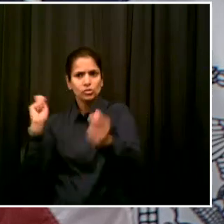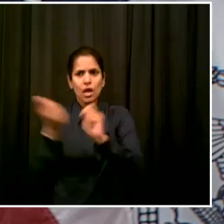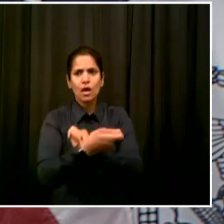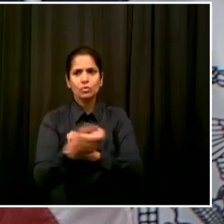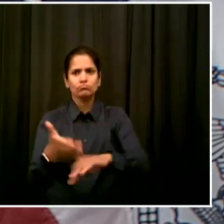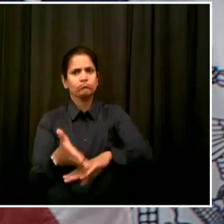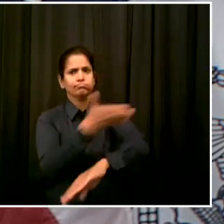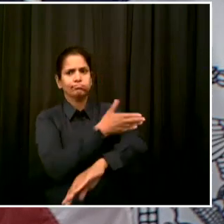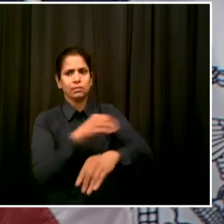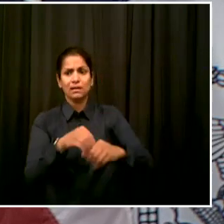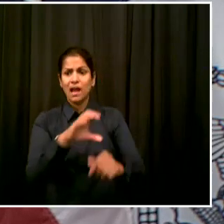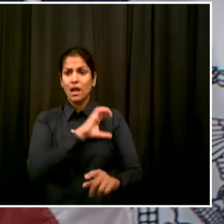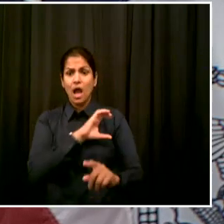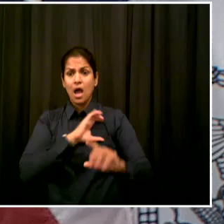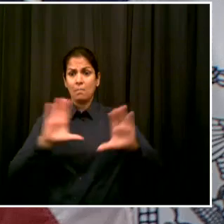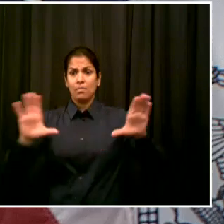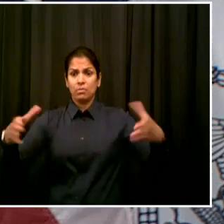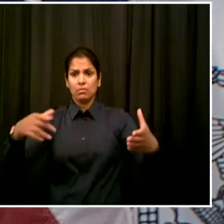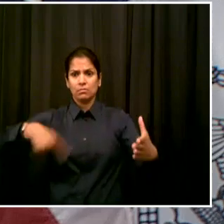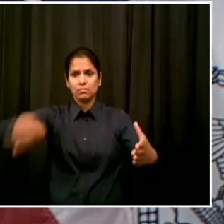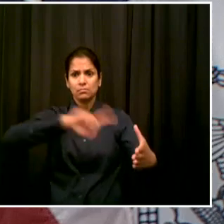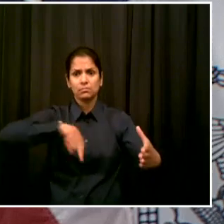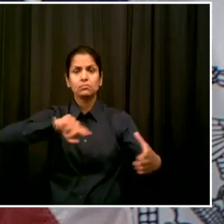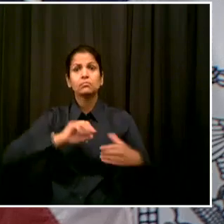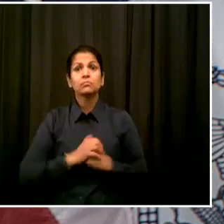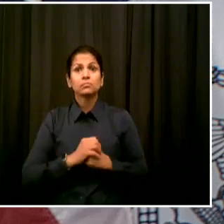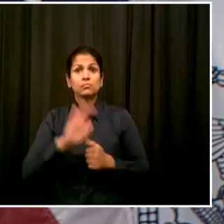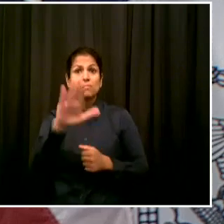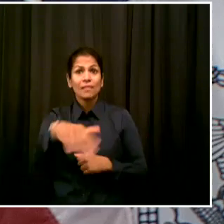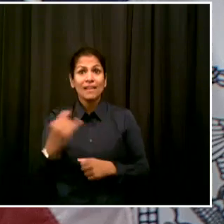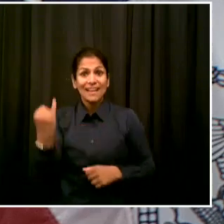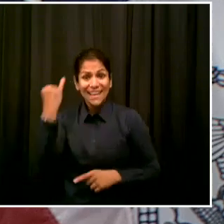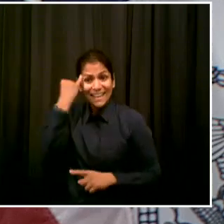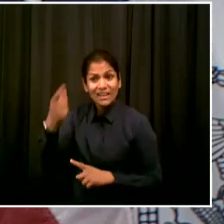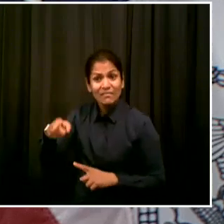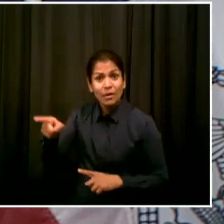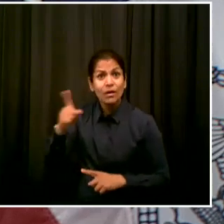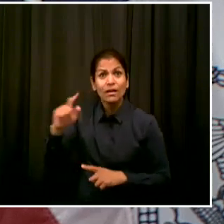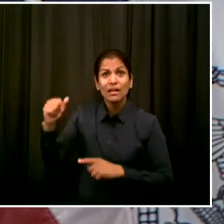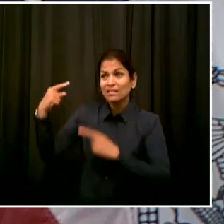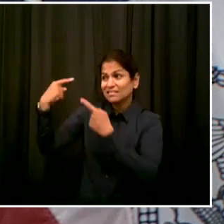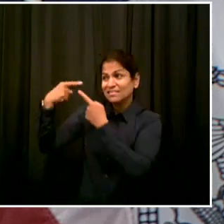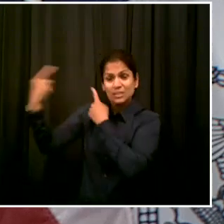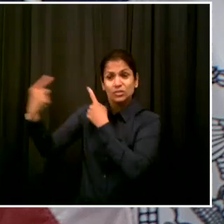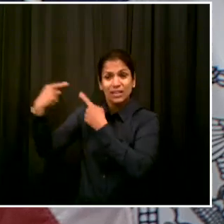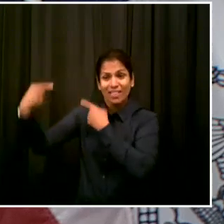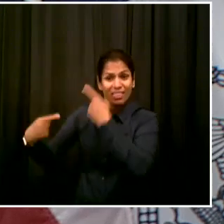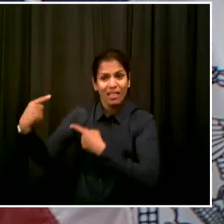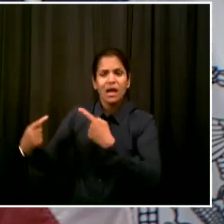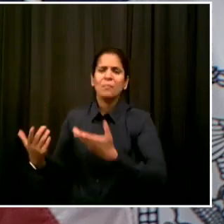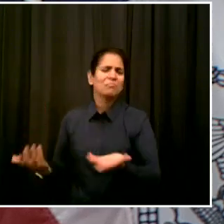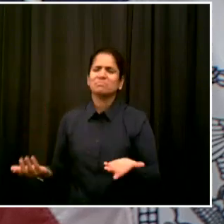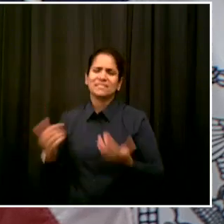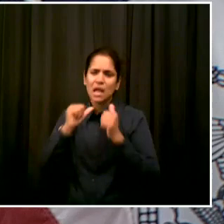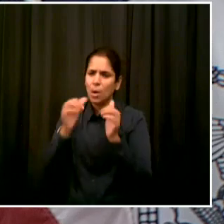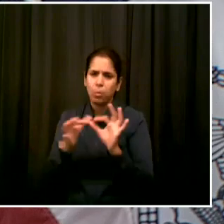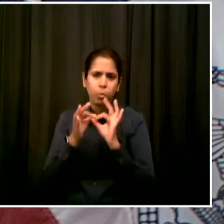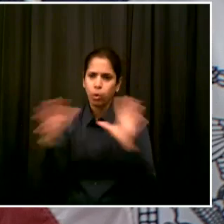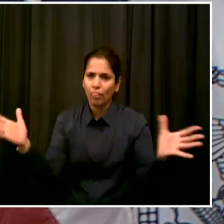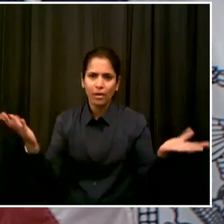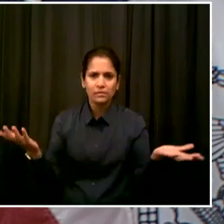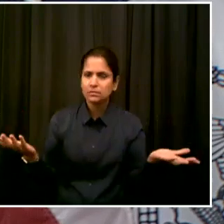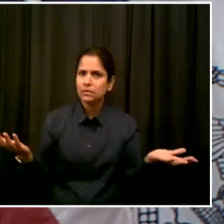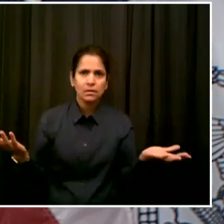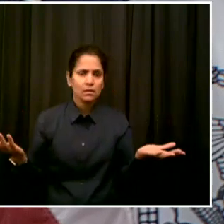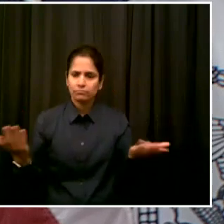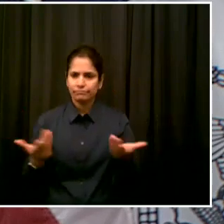very well, Marcia. We all remember what the Board of Education used to be like versus the power of mayoral accountability, the ability to actually move things